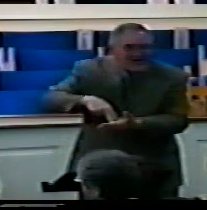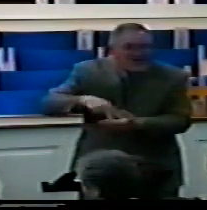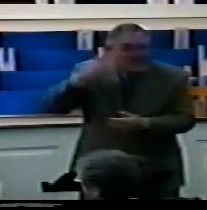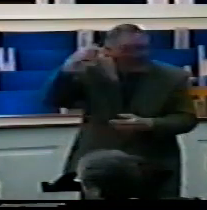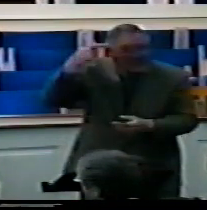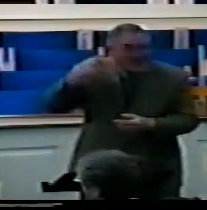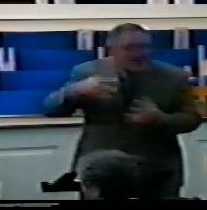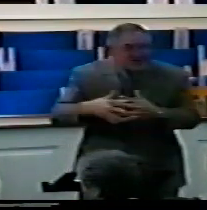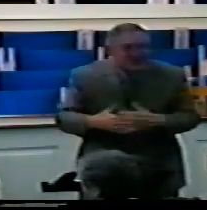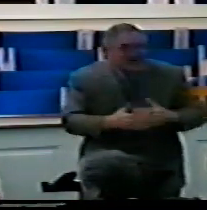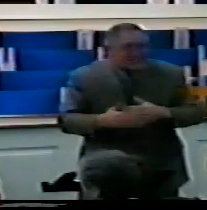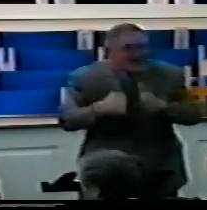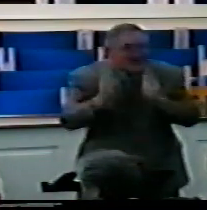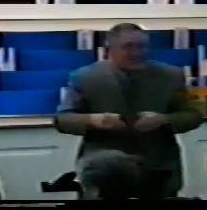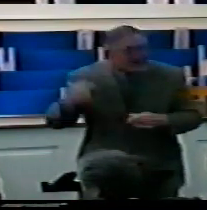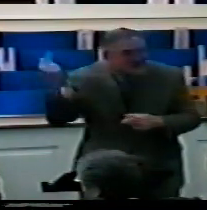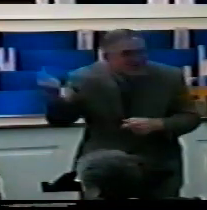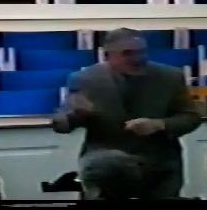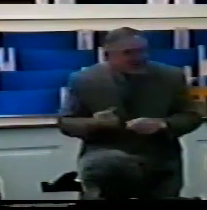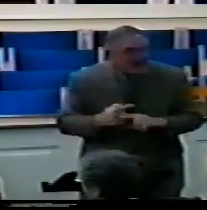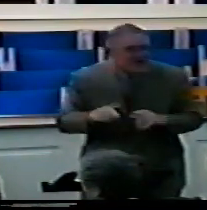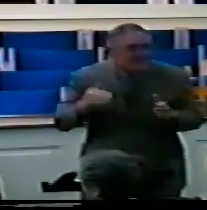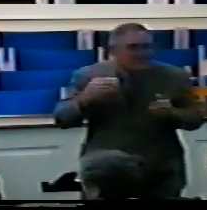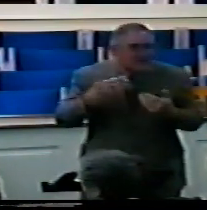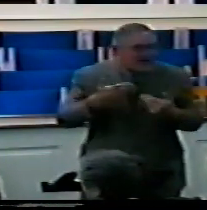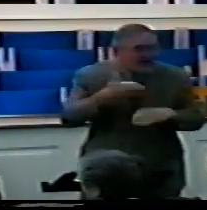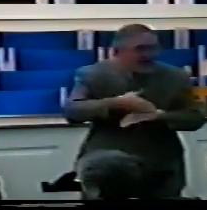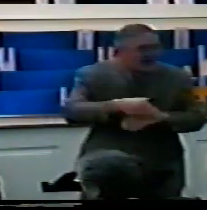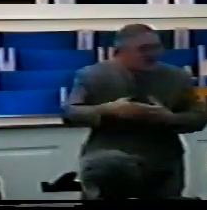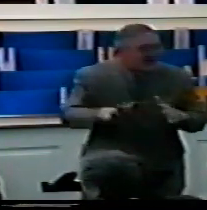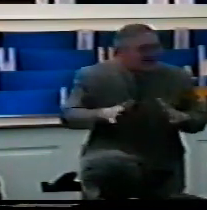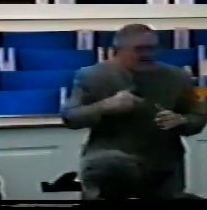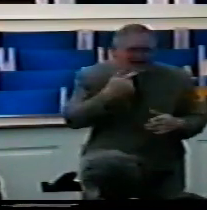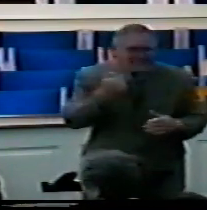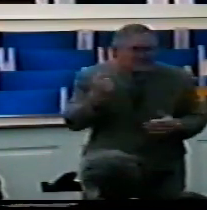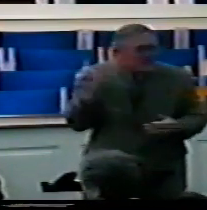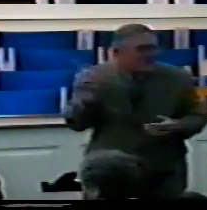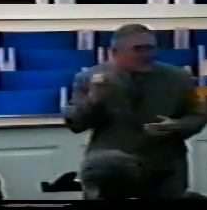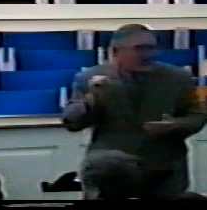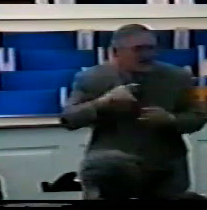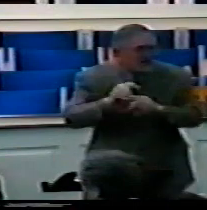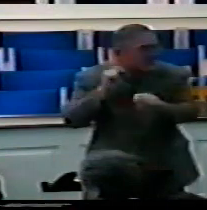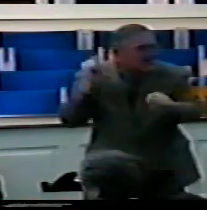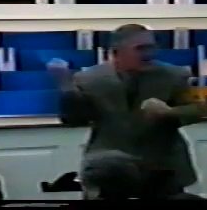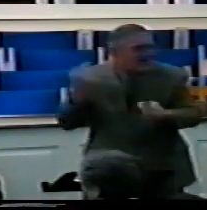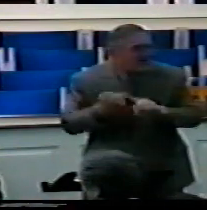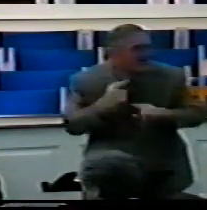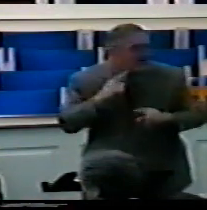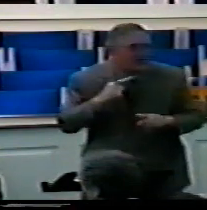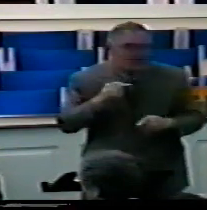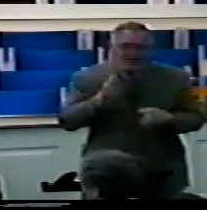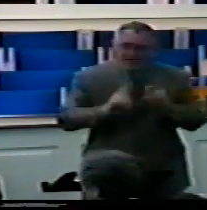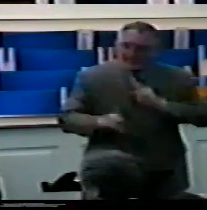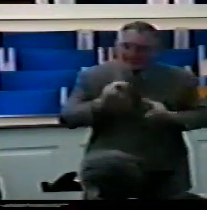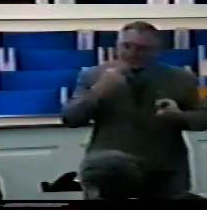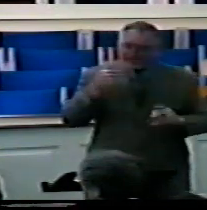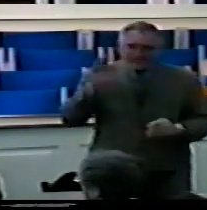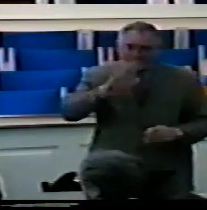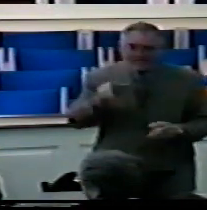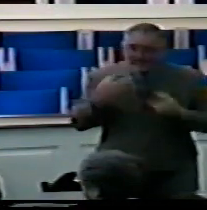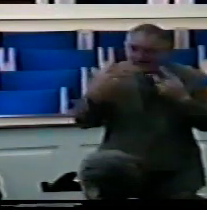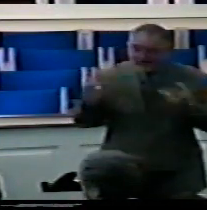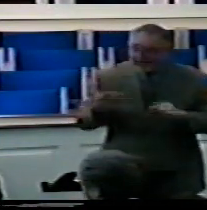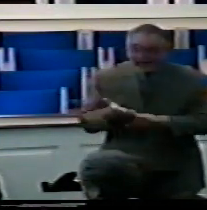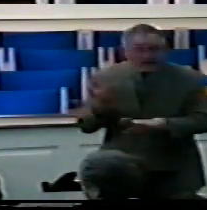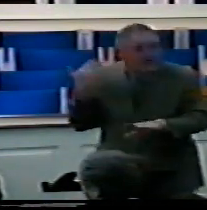After it was all over, went out to the road. I was asking the people, where'd that truck come from? They said, preacher, we've never seen it before. Had rained that